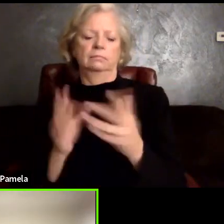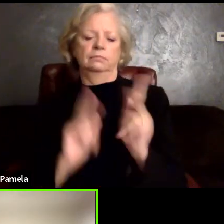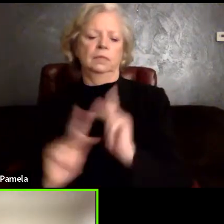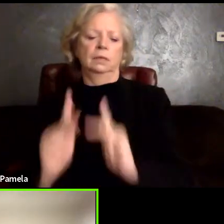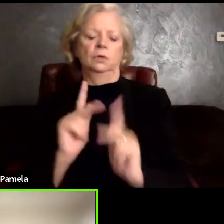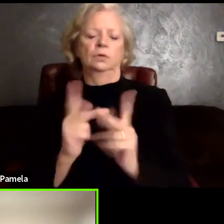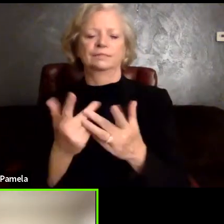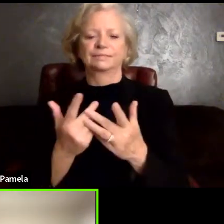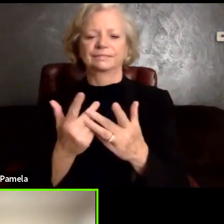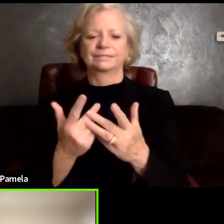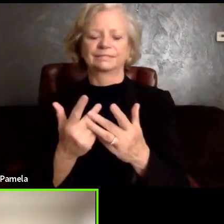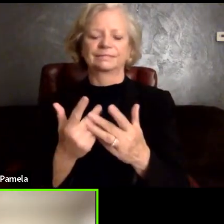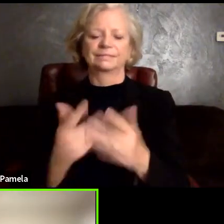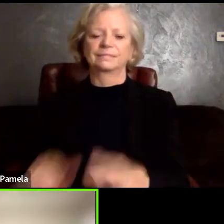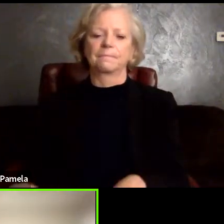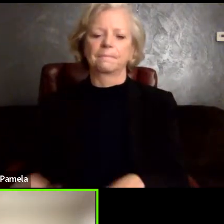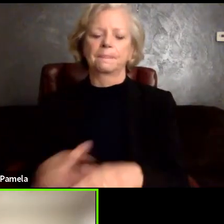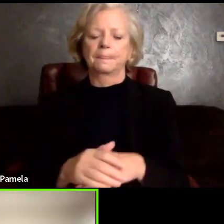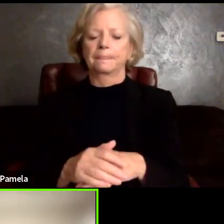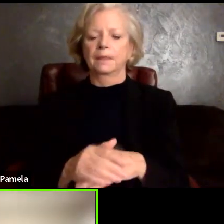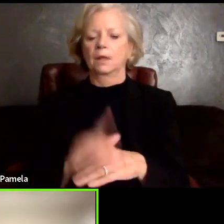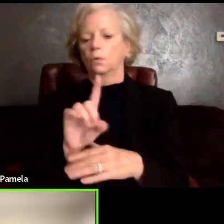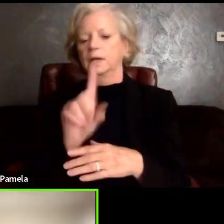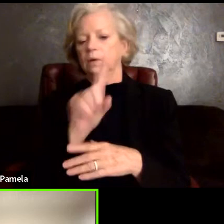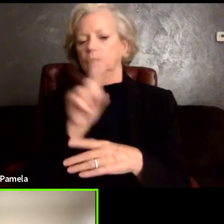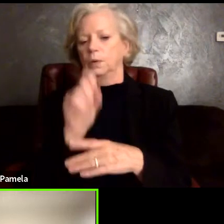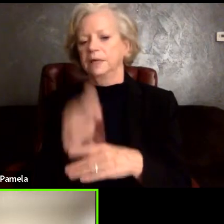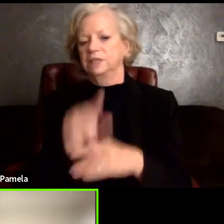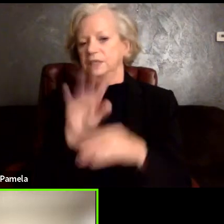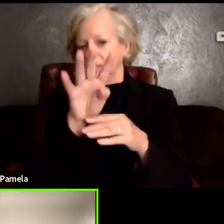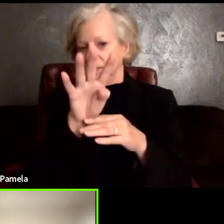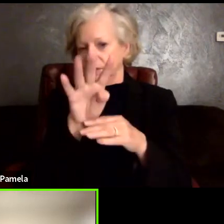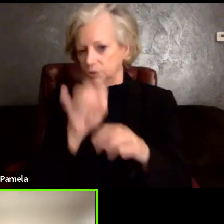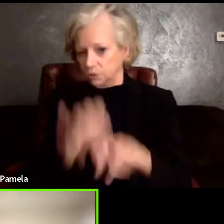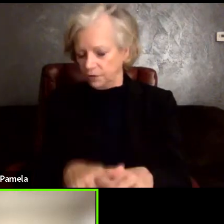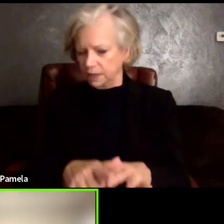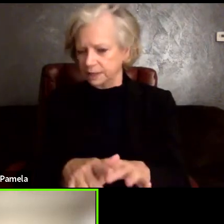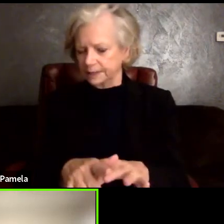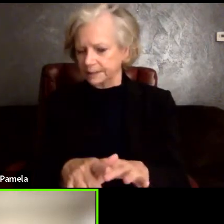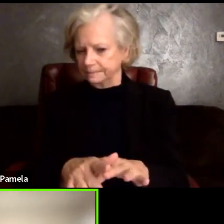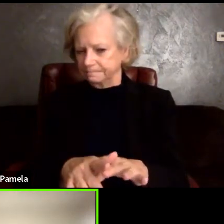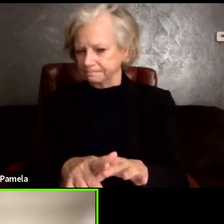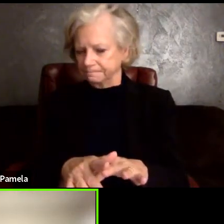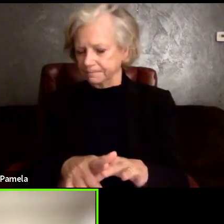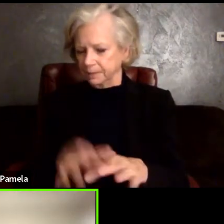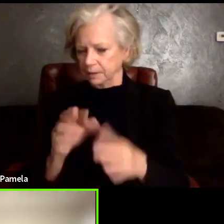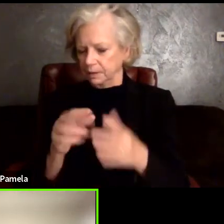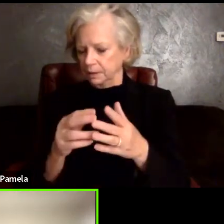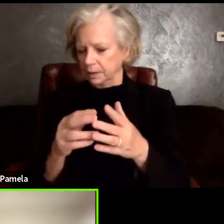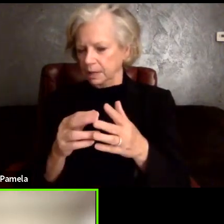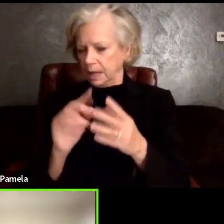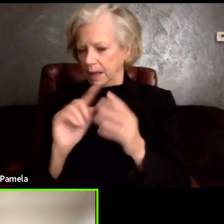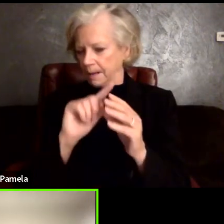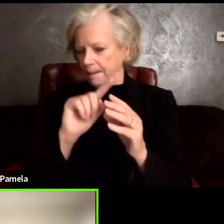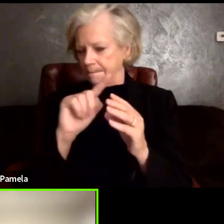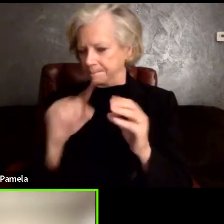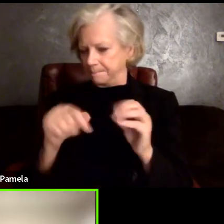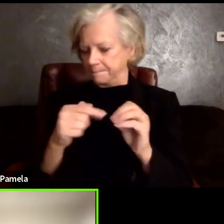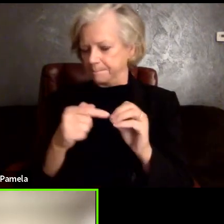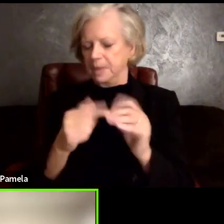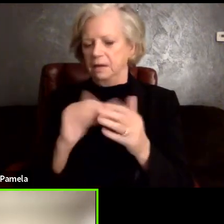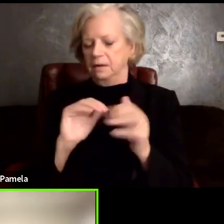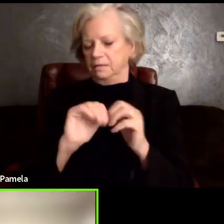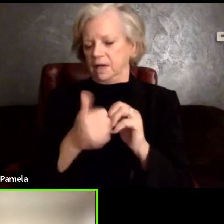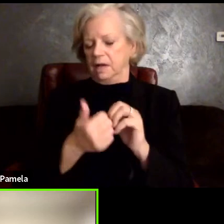raised in one of the surveys, or one of the survey questions, regarding how the Department of Public